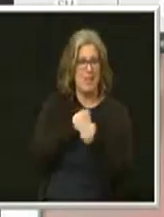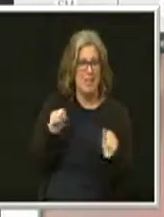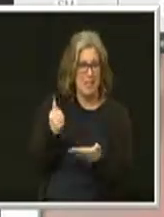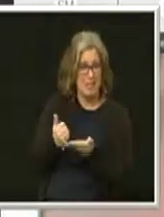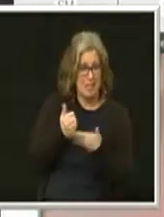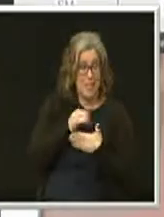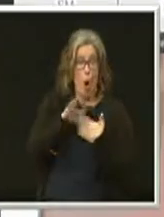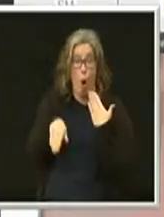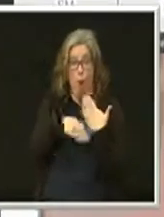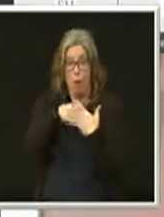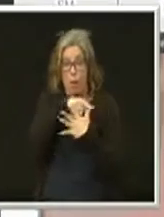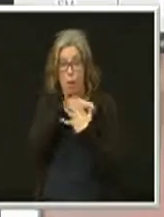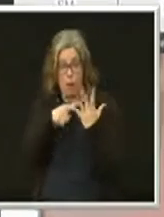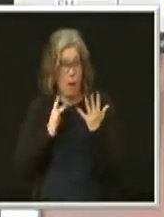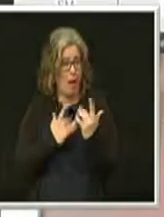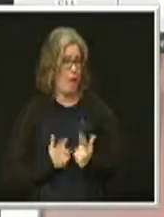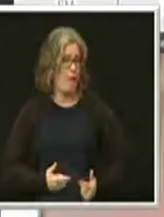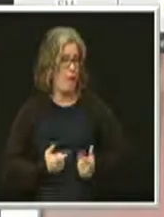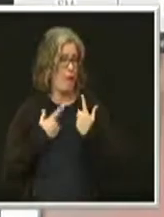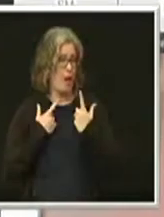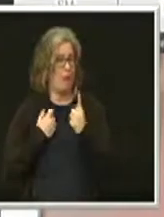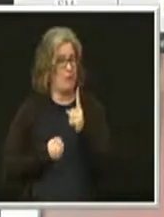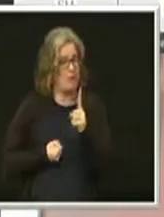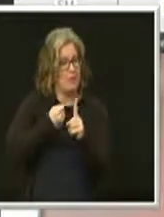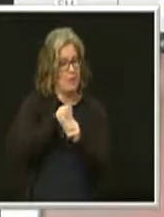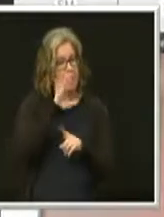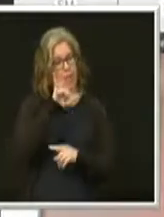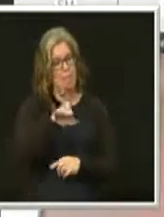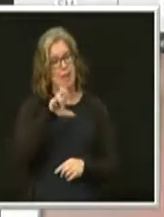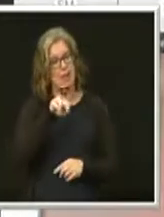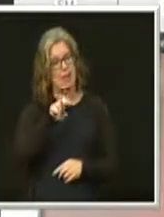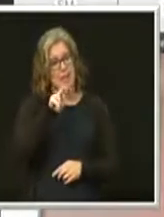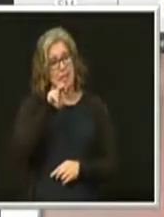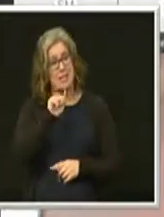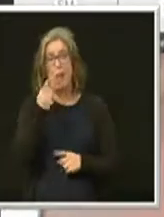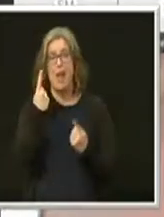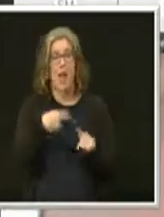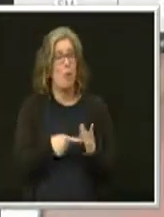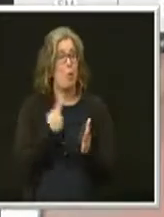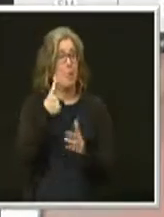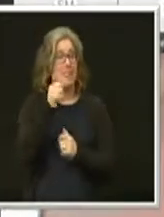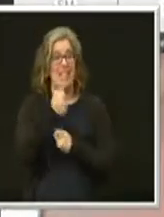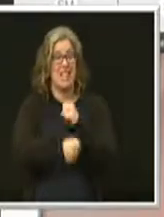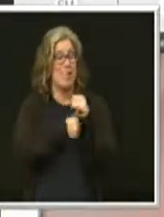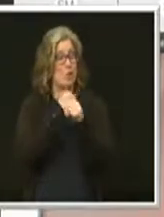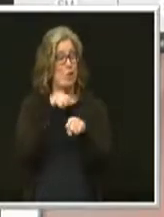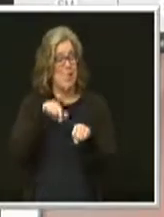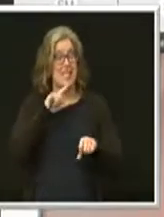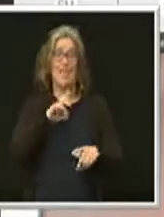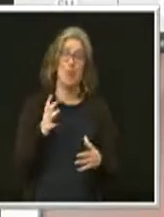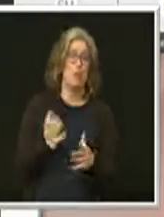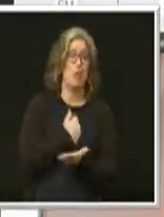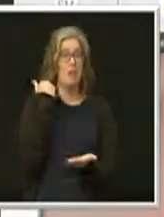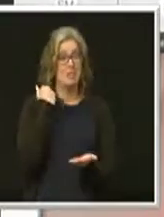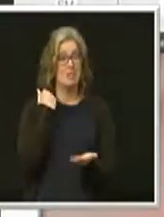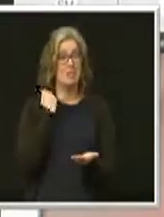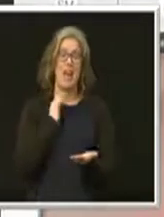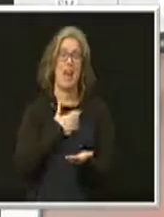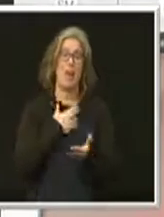assistance. All aspects of our life are impacted by the census. And it only happens once every 10 years. So this is our shot. And